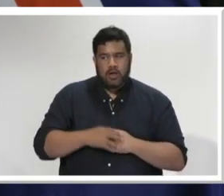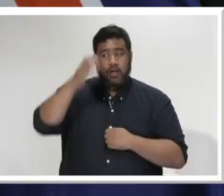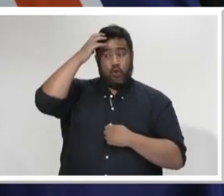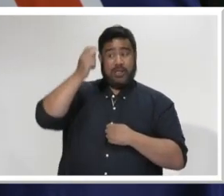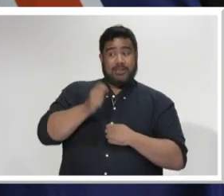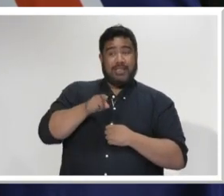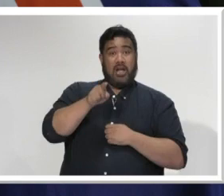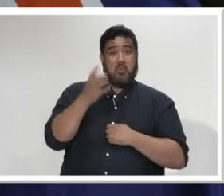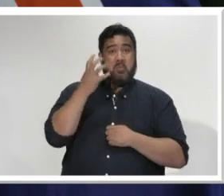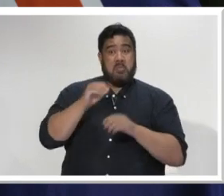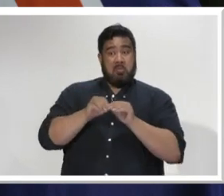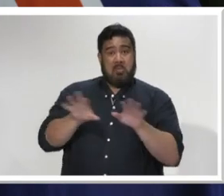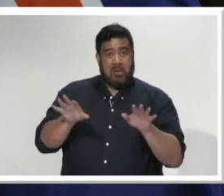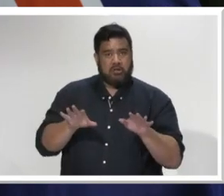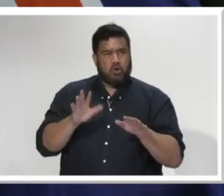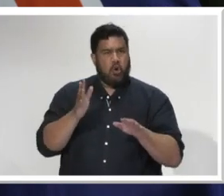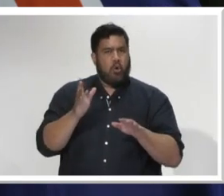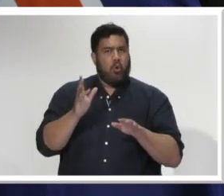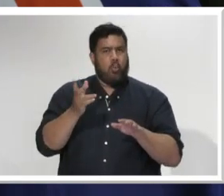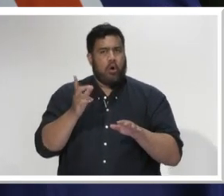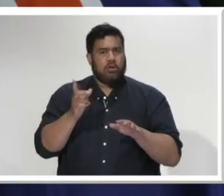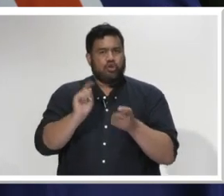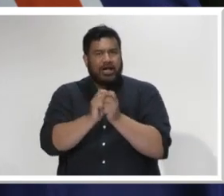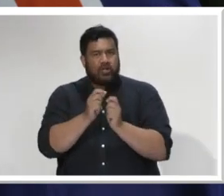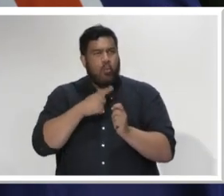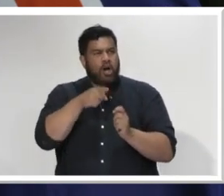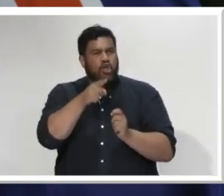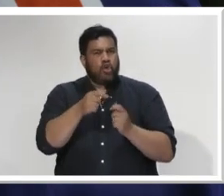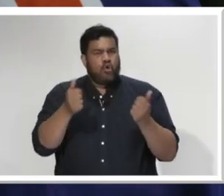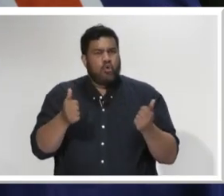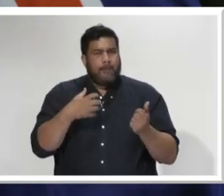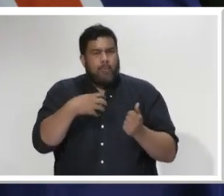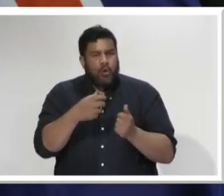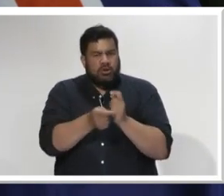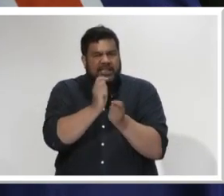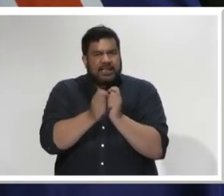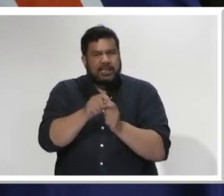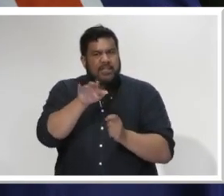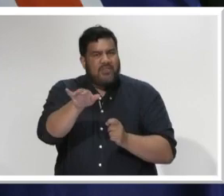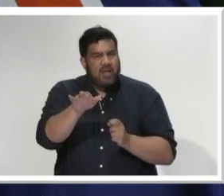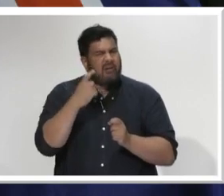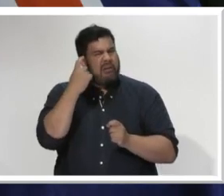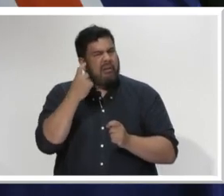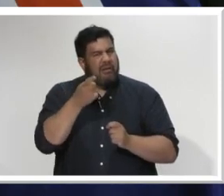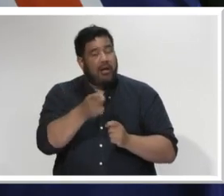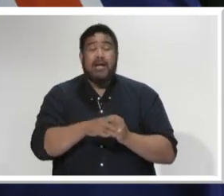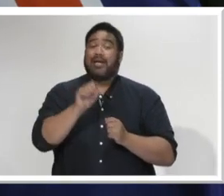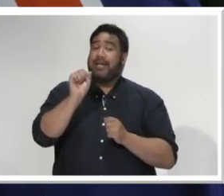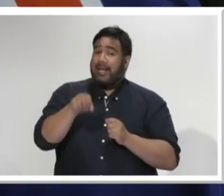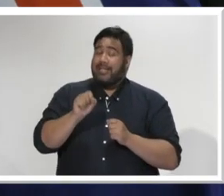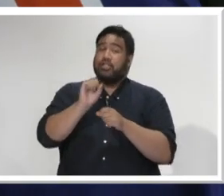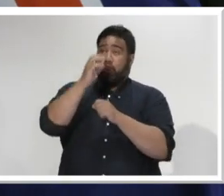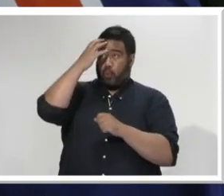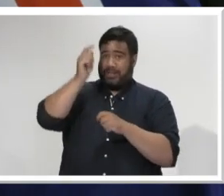sort of community testing centre? So yeah, happy to comment on that. So yes, has been quite a large number of cases